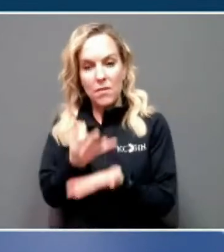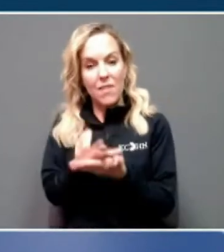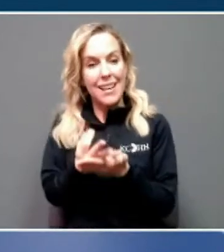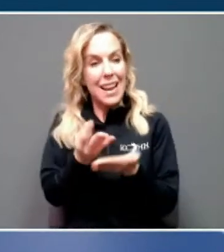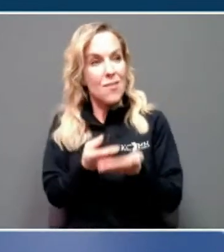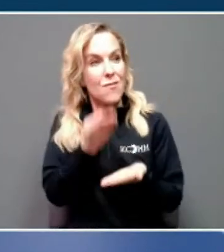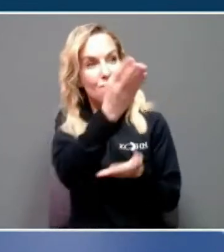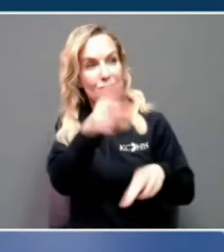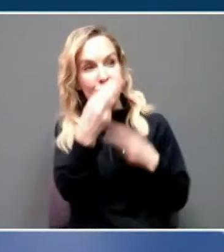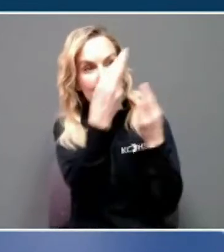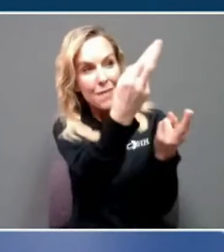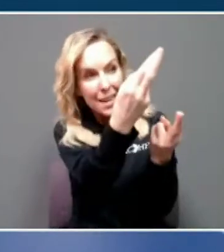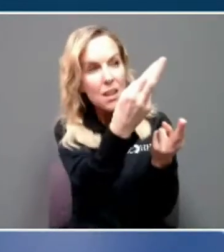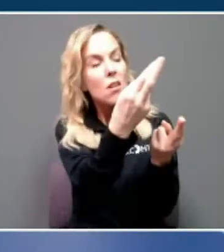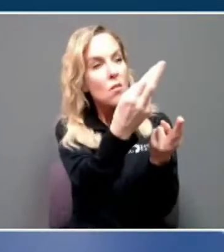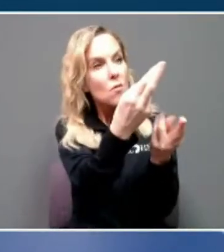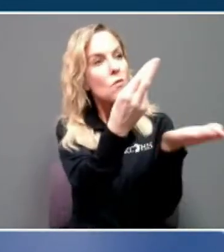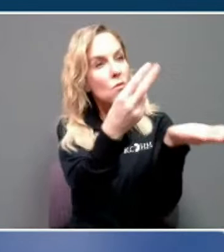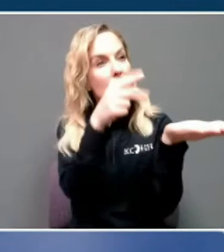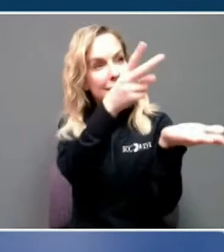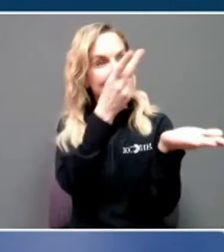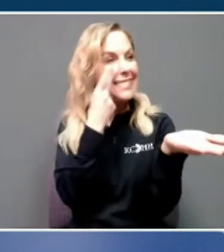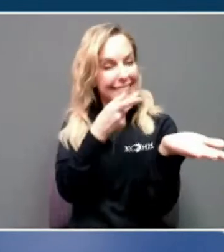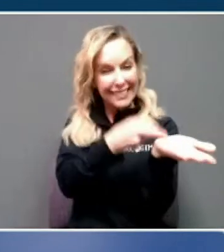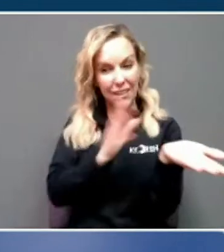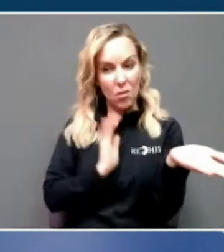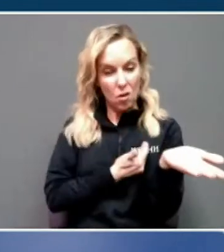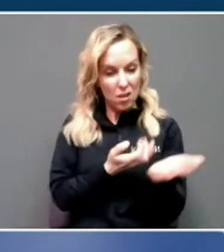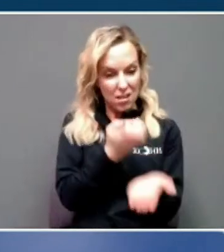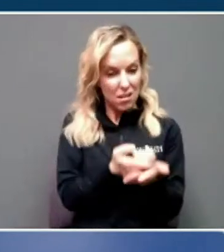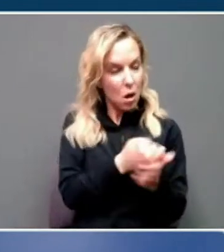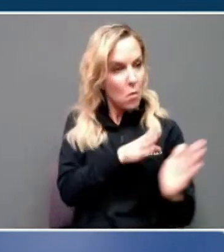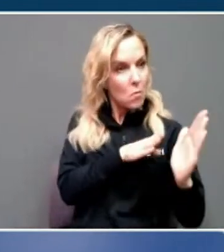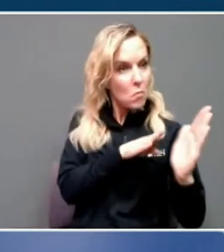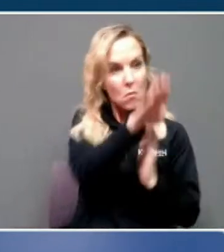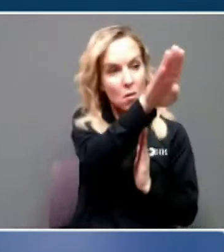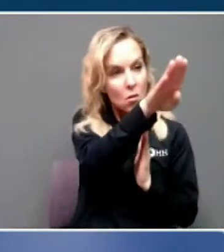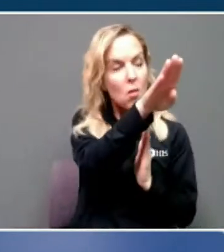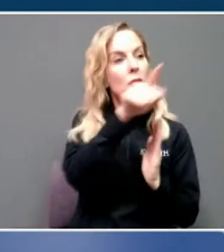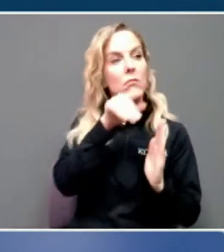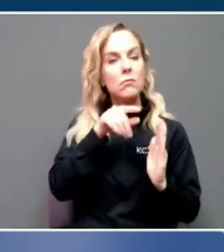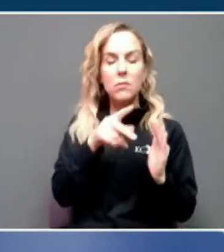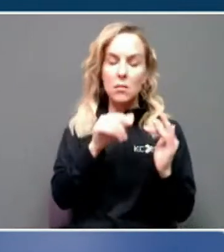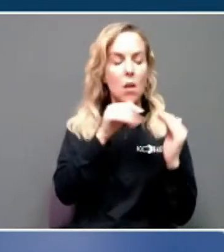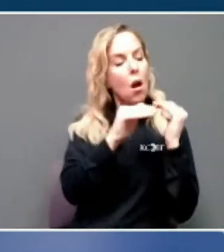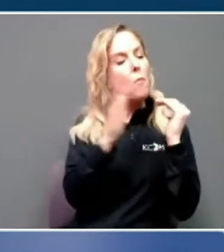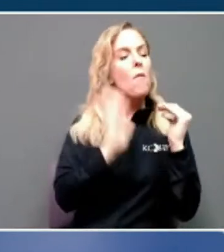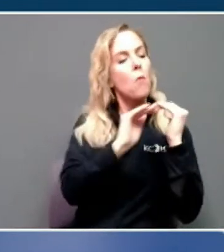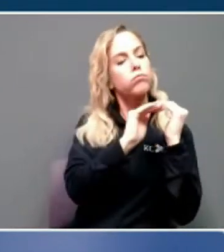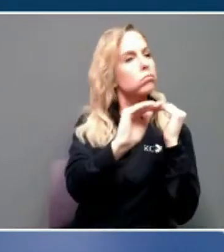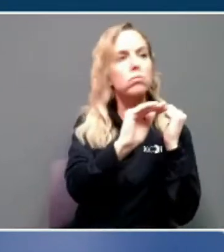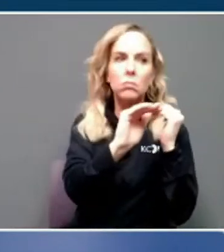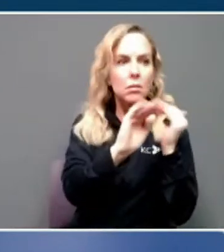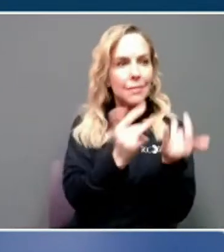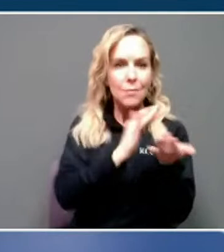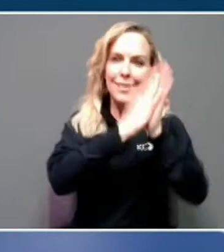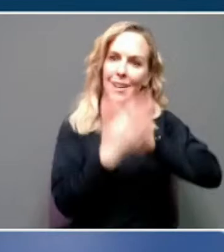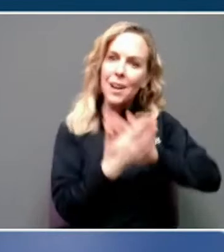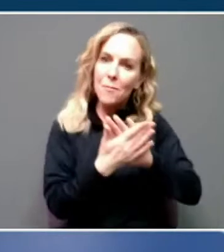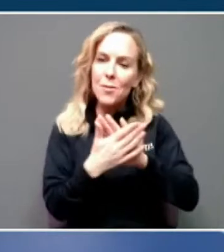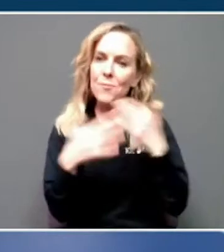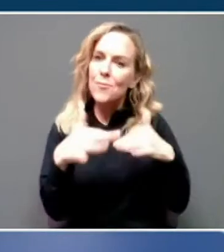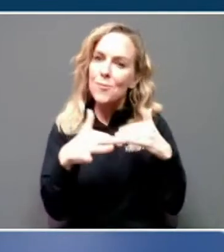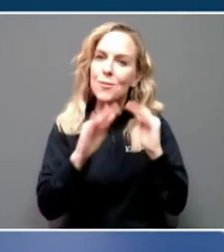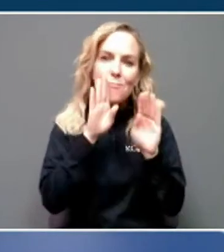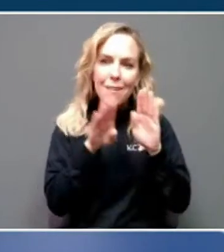their outlook on where our economy is, not stable, but positive. On what our economy would look